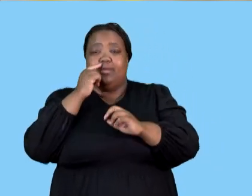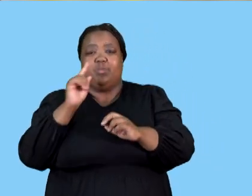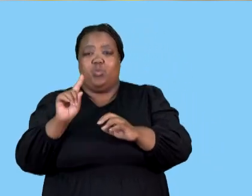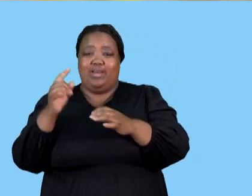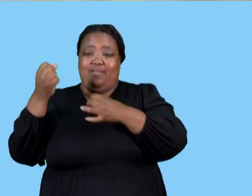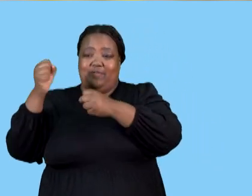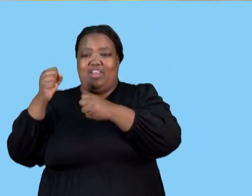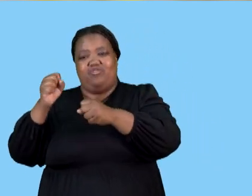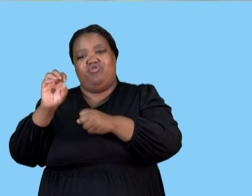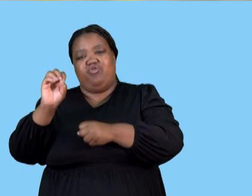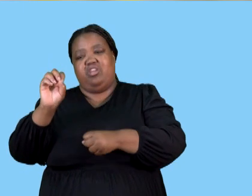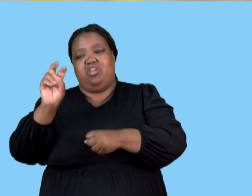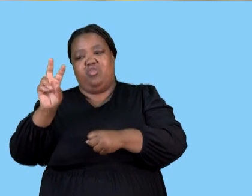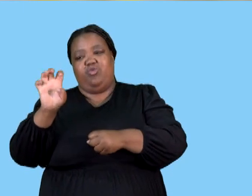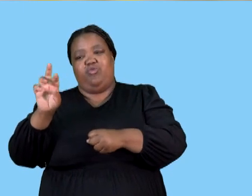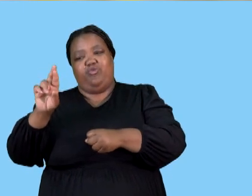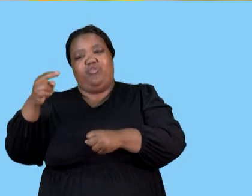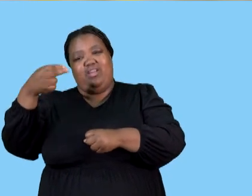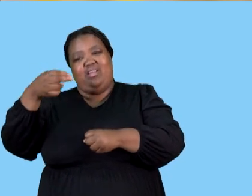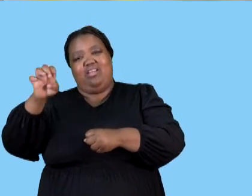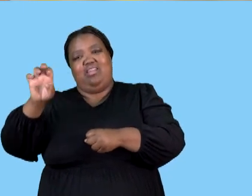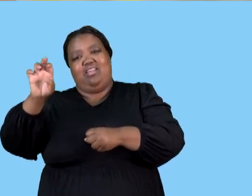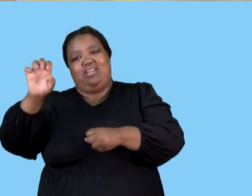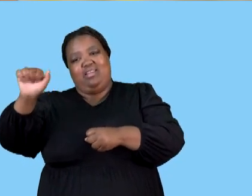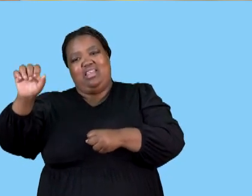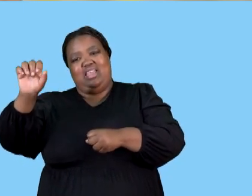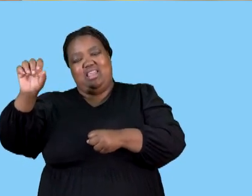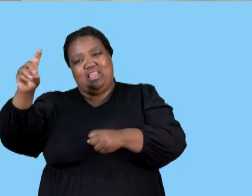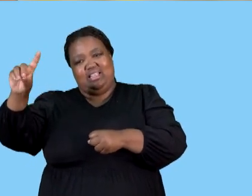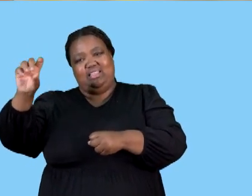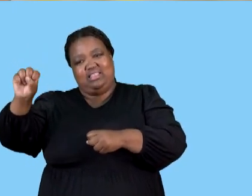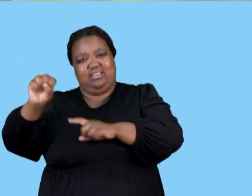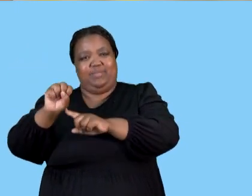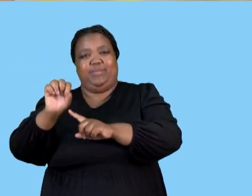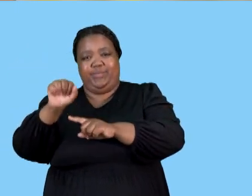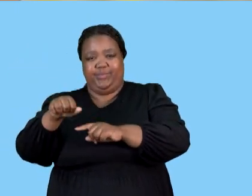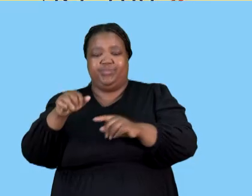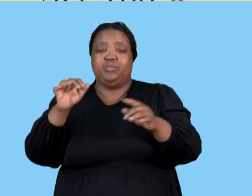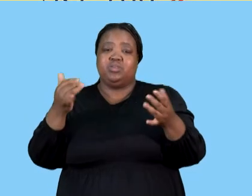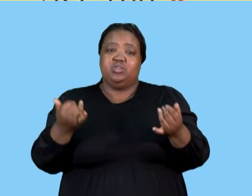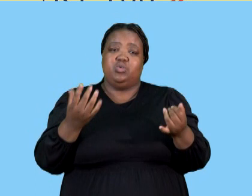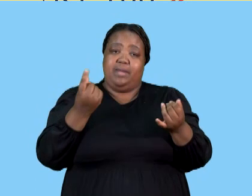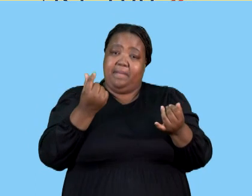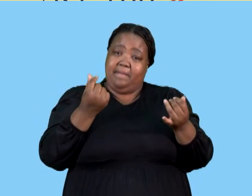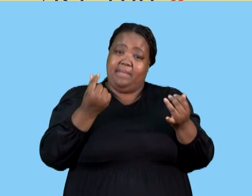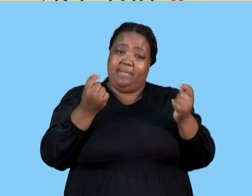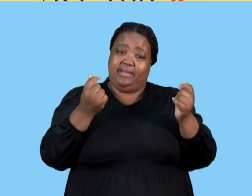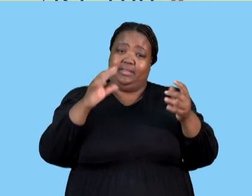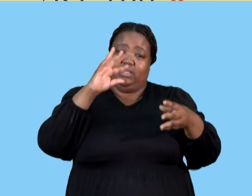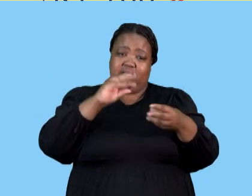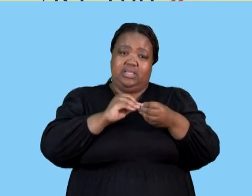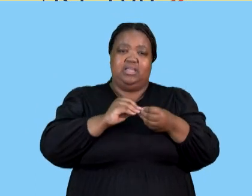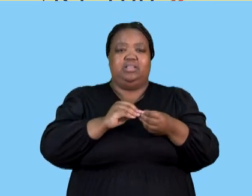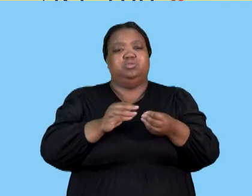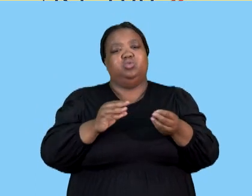factory overheads. They must be incurred in the factory. That is very important. So when I add all these amounts, I end